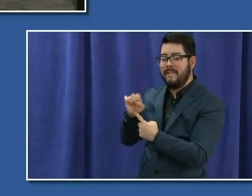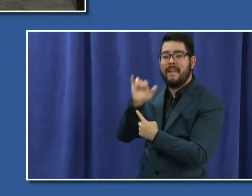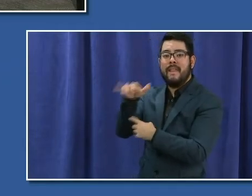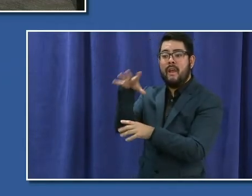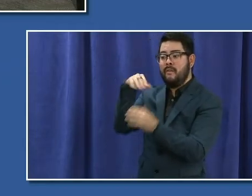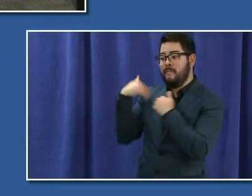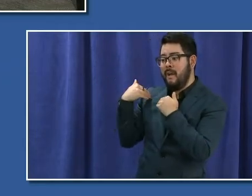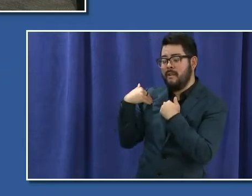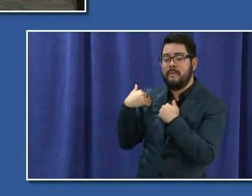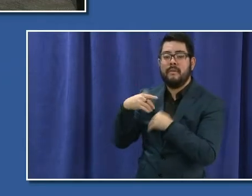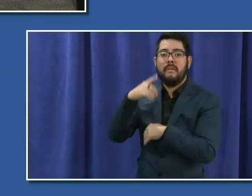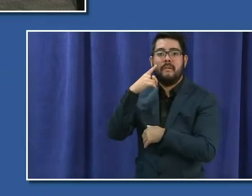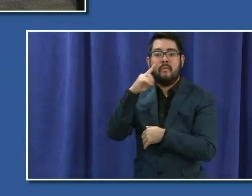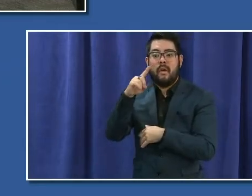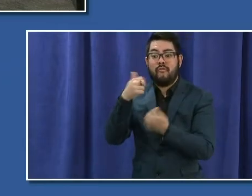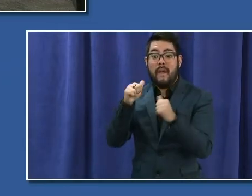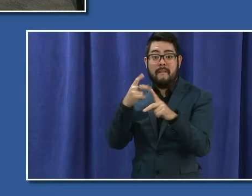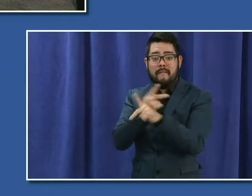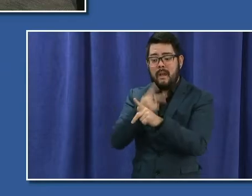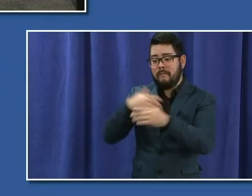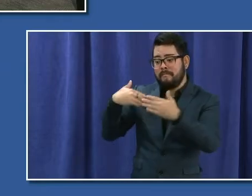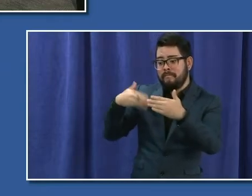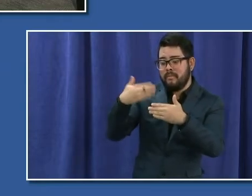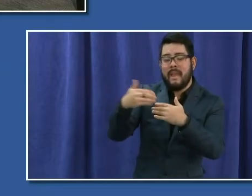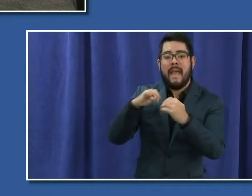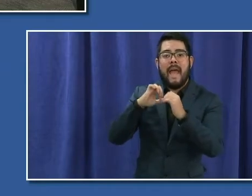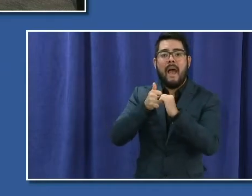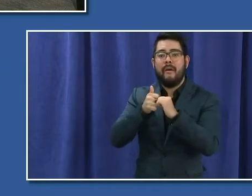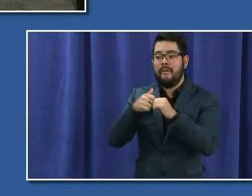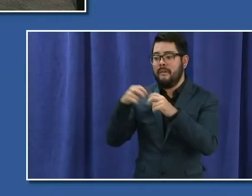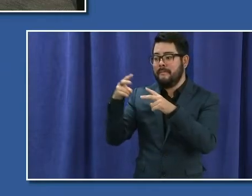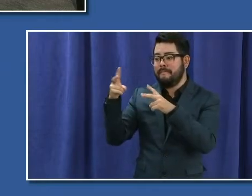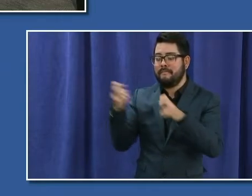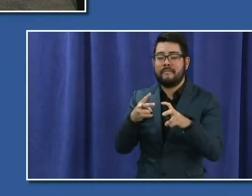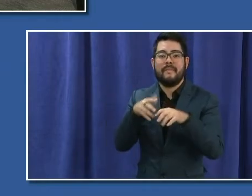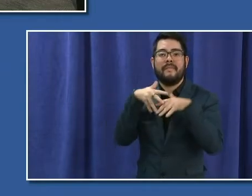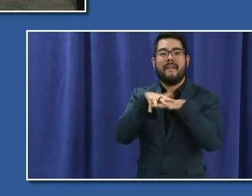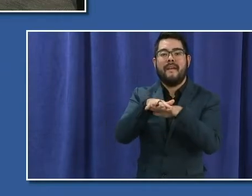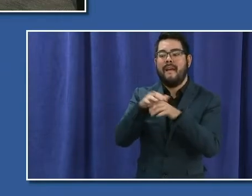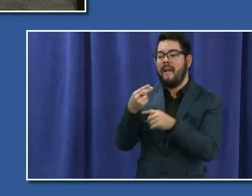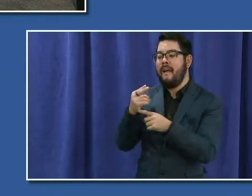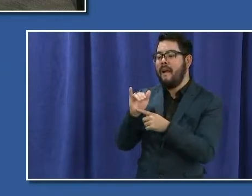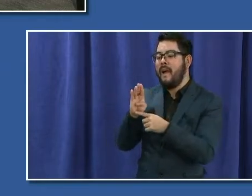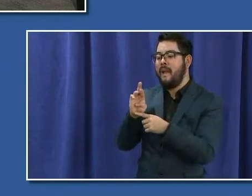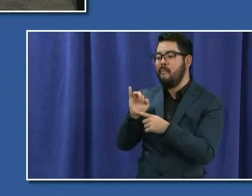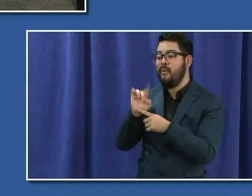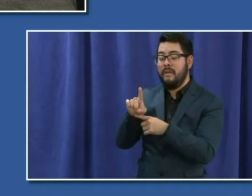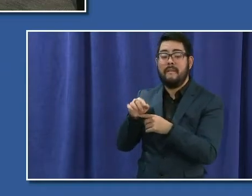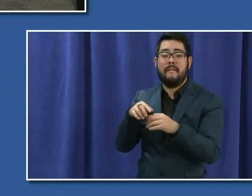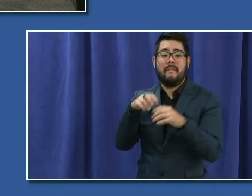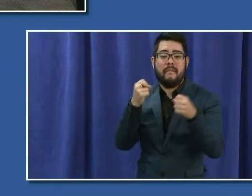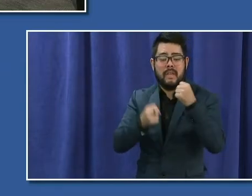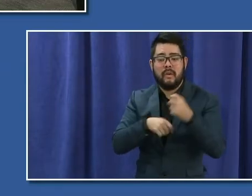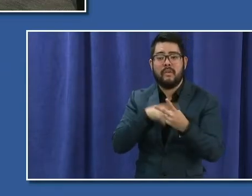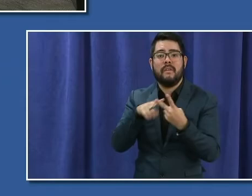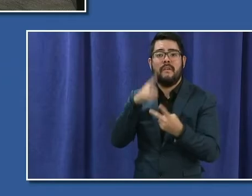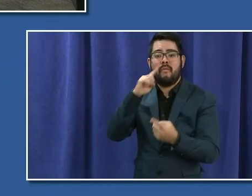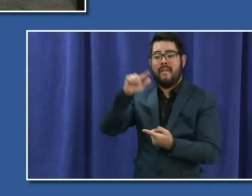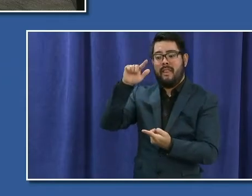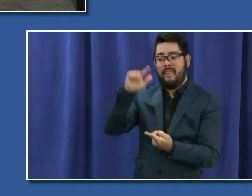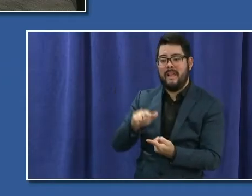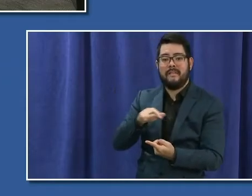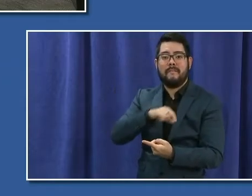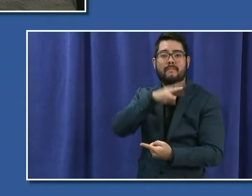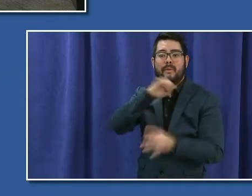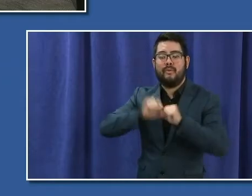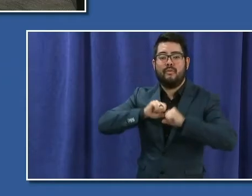are constantly working on ways to find hybrid vehicles, to look for low emission opportunities, and migrate over to more